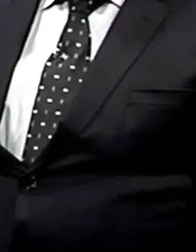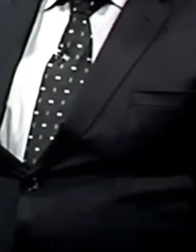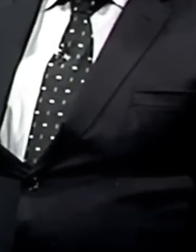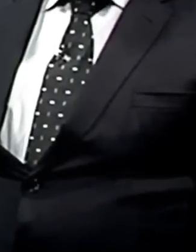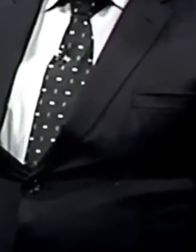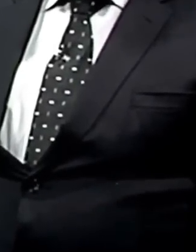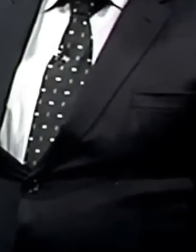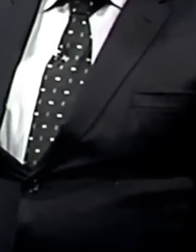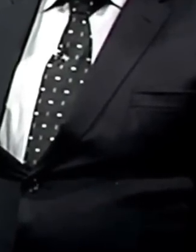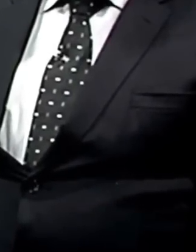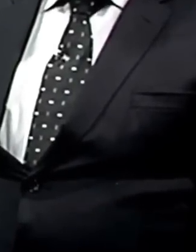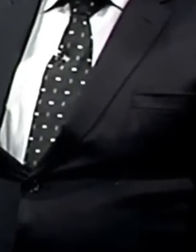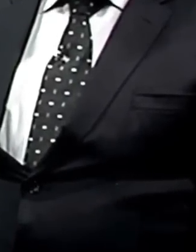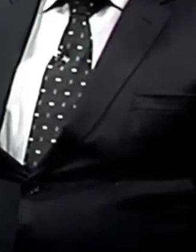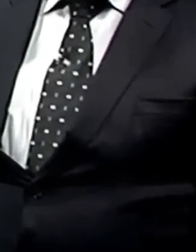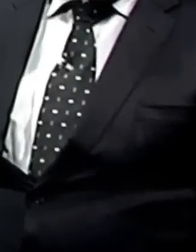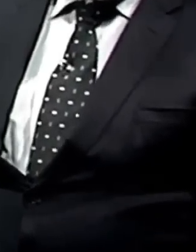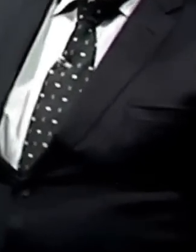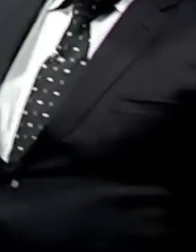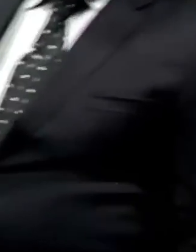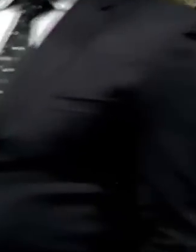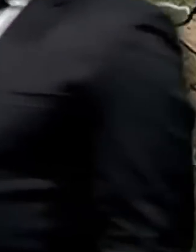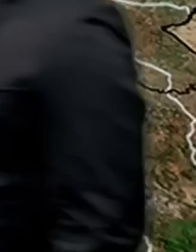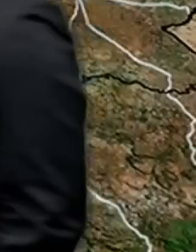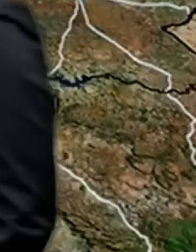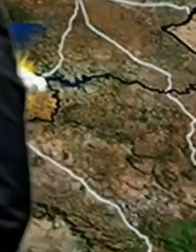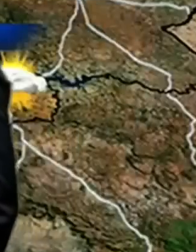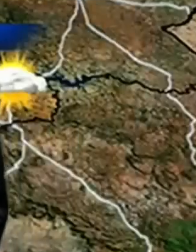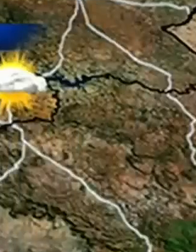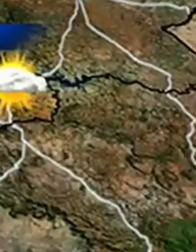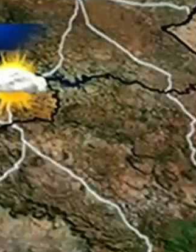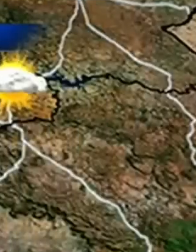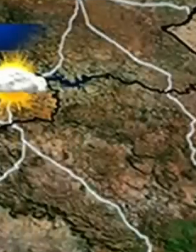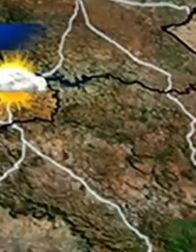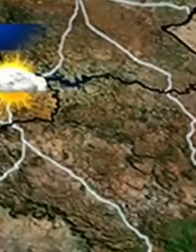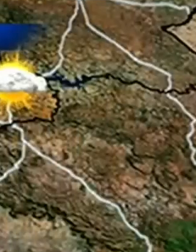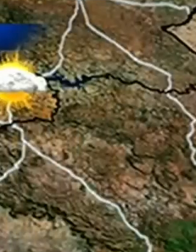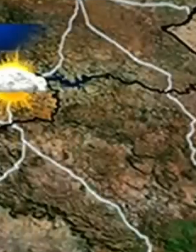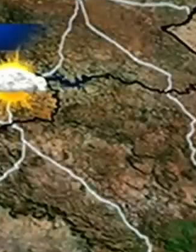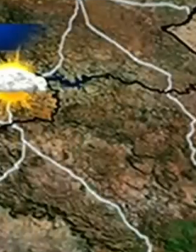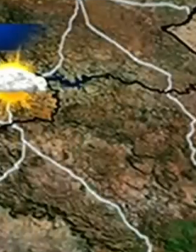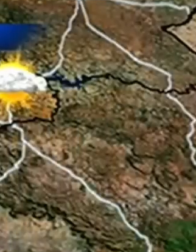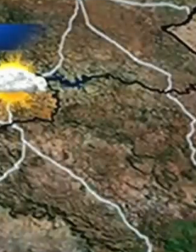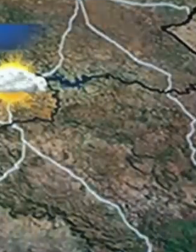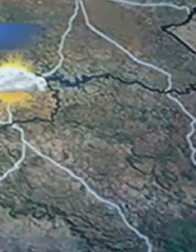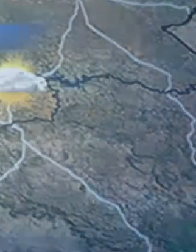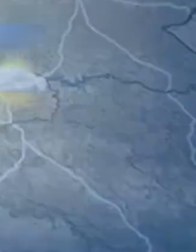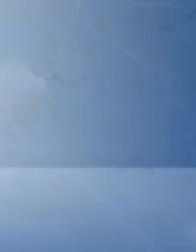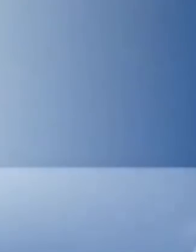teng go tla futhumela tla fitla tse masho a mabedi motsoro bedi muhi tsana tsa bolipiki ba kana ya khala ya